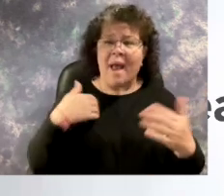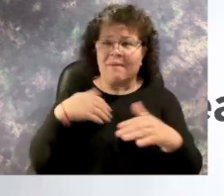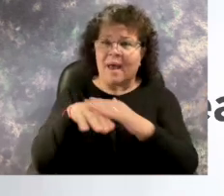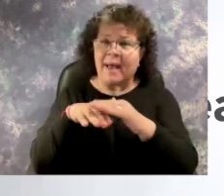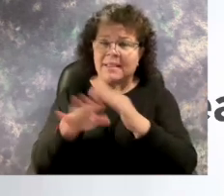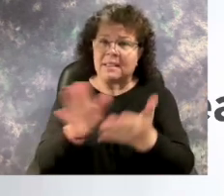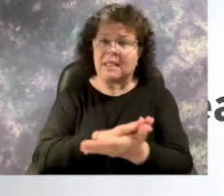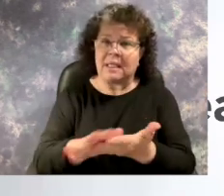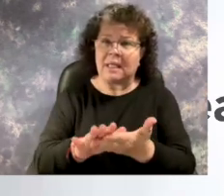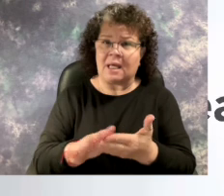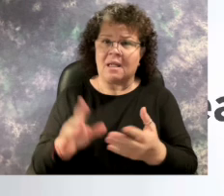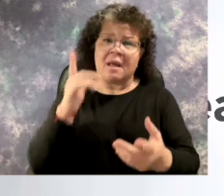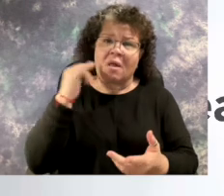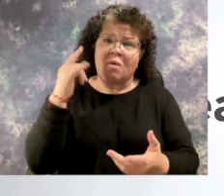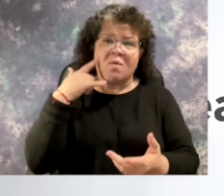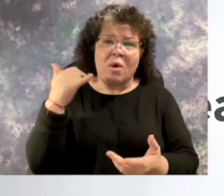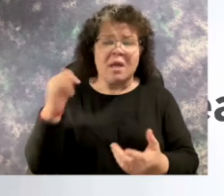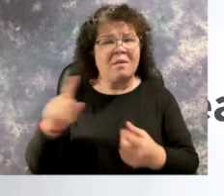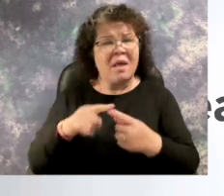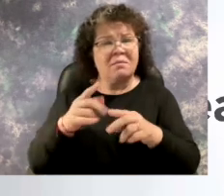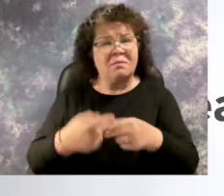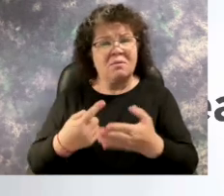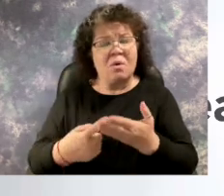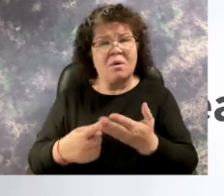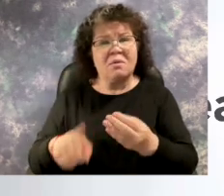for information about our outreach efforts.